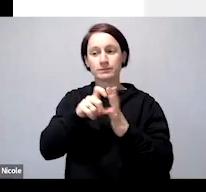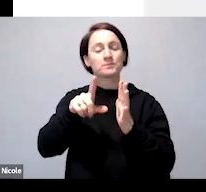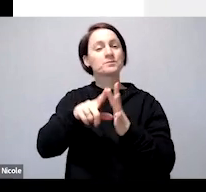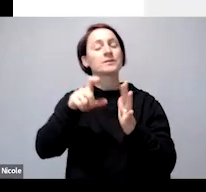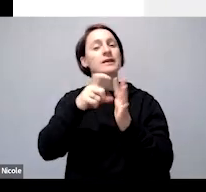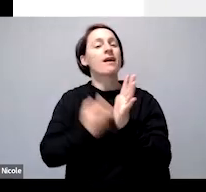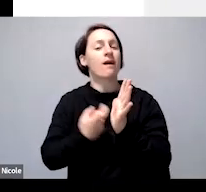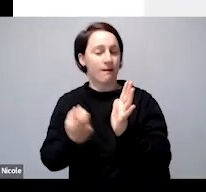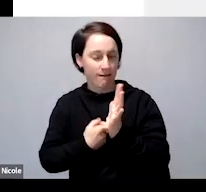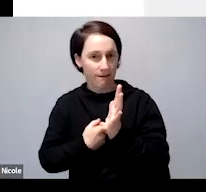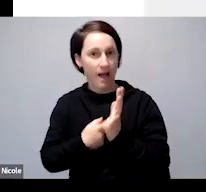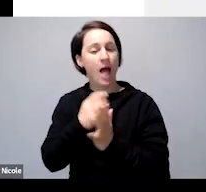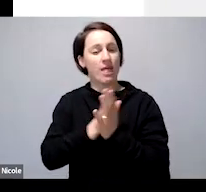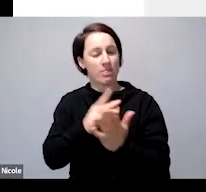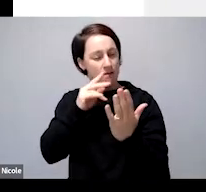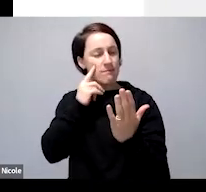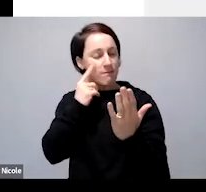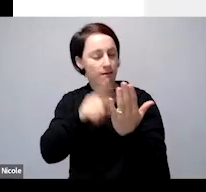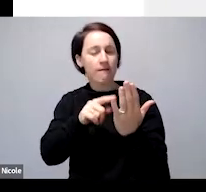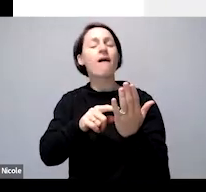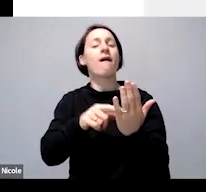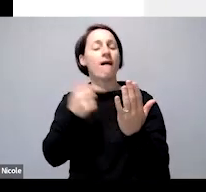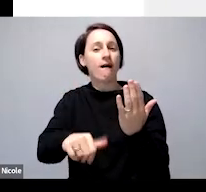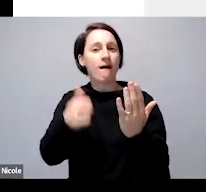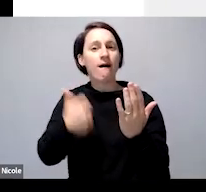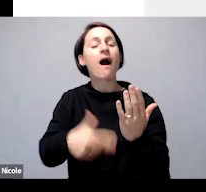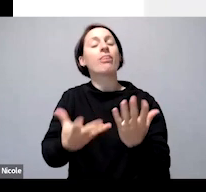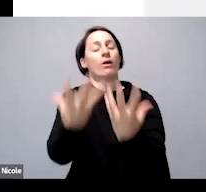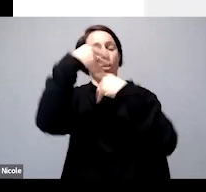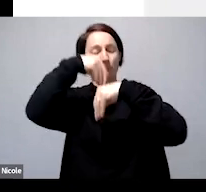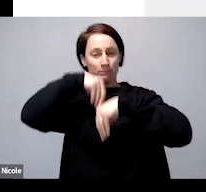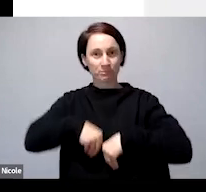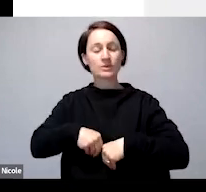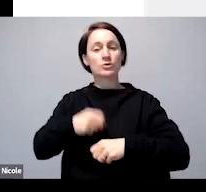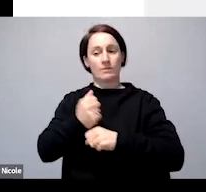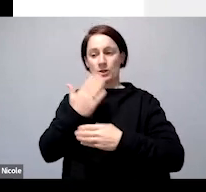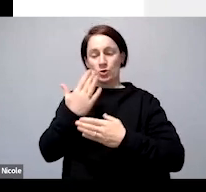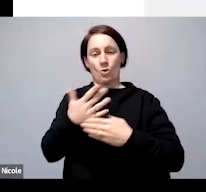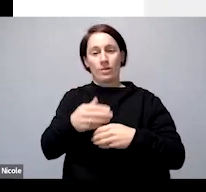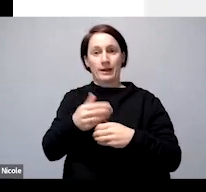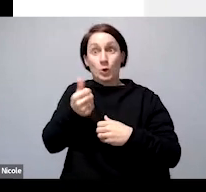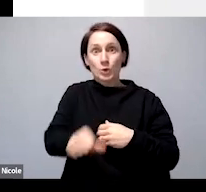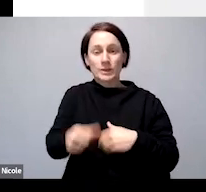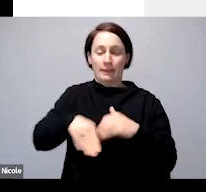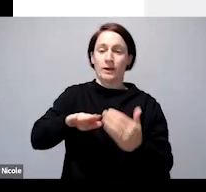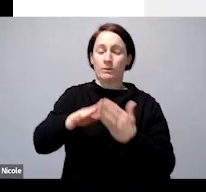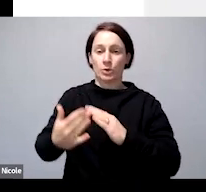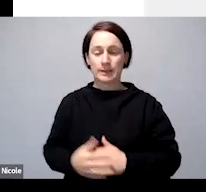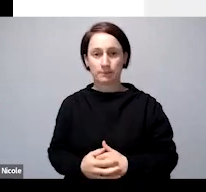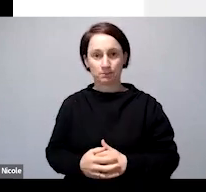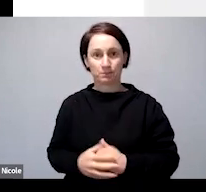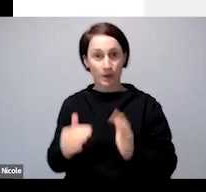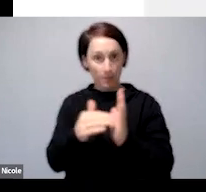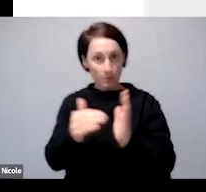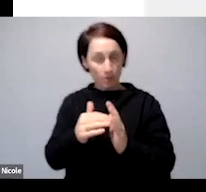reduction, learn and use the tools and embed them into their practices across communities. Right now, our focus has been on creating new